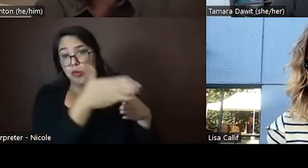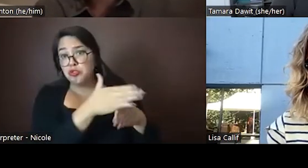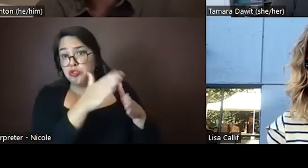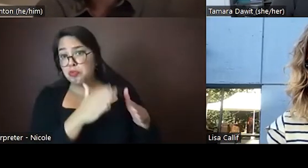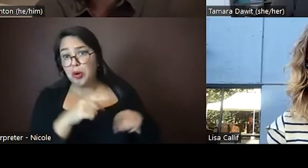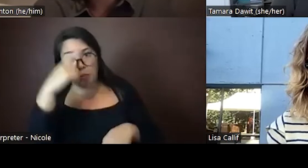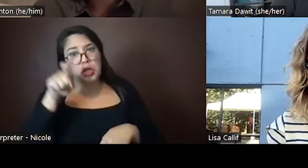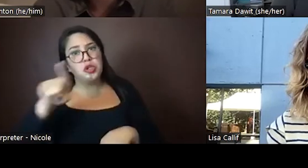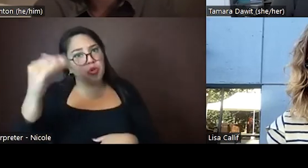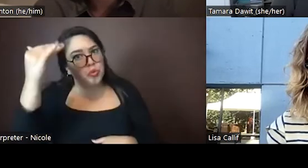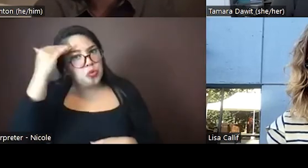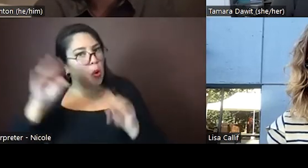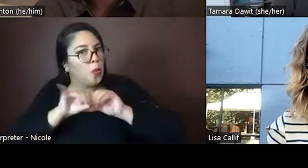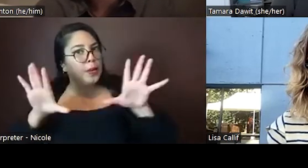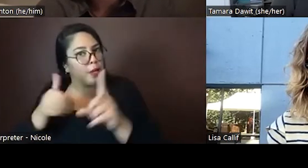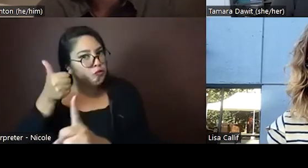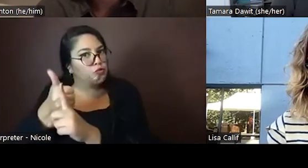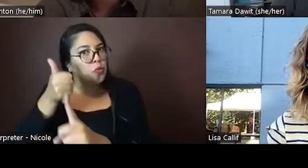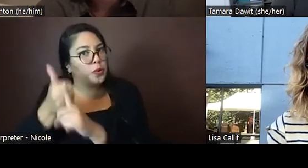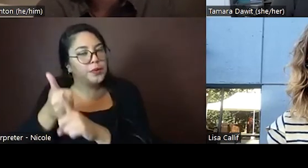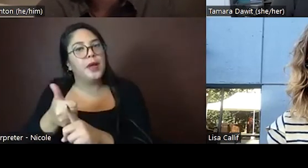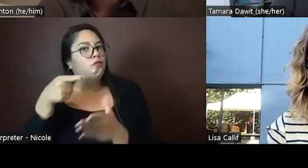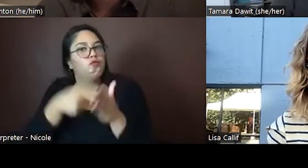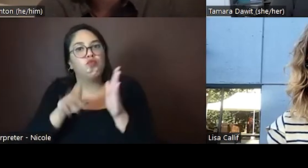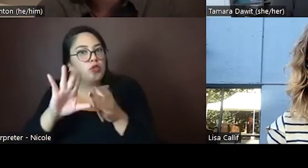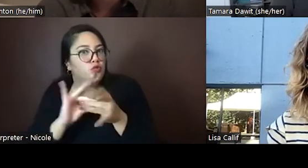clear on what you want to say and how you want to say it.